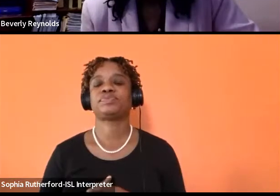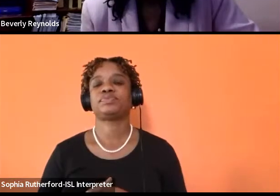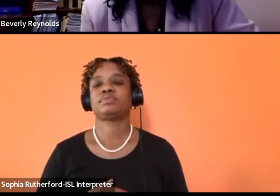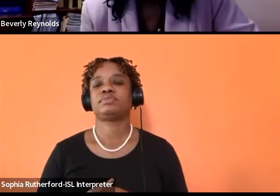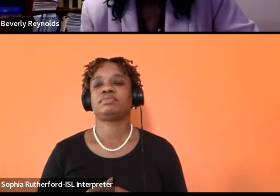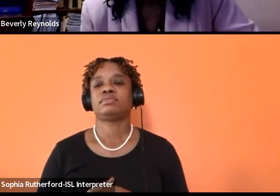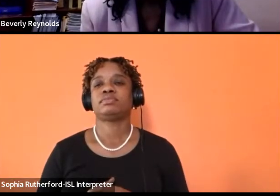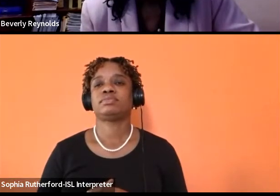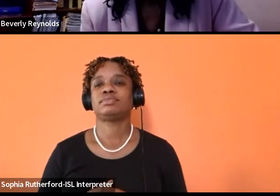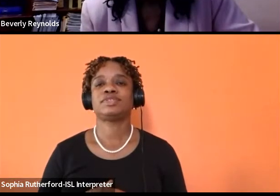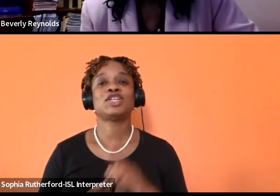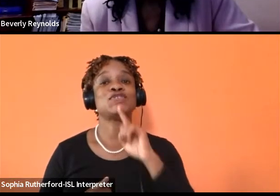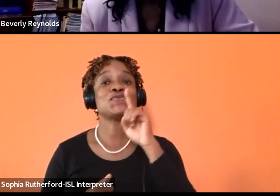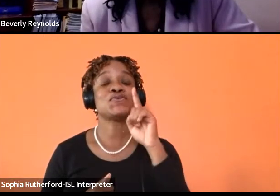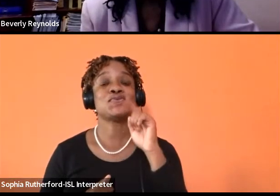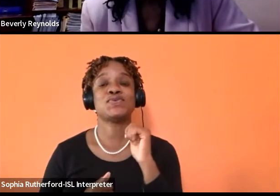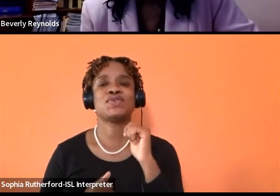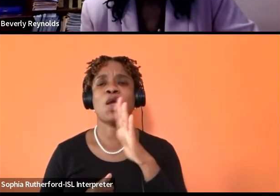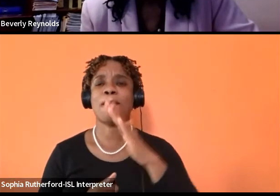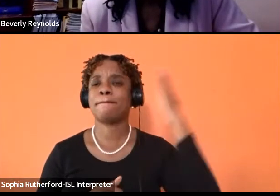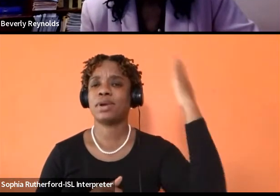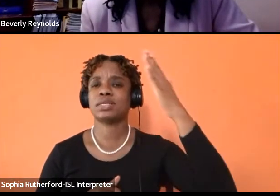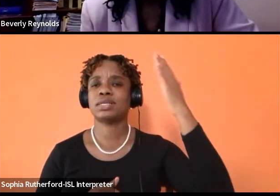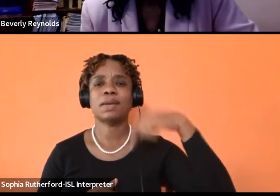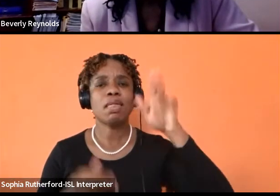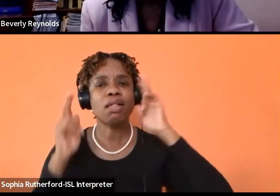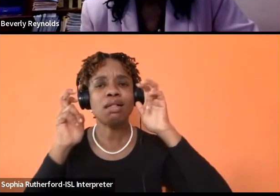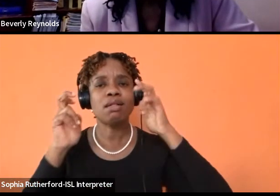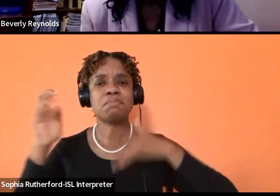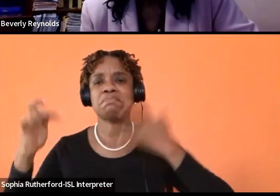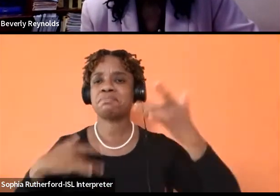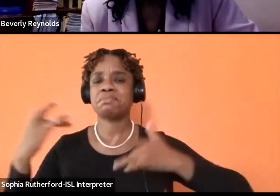I'm so excited to hear your presentation.